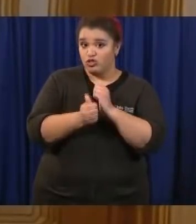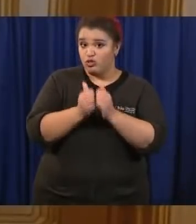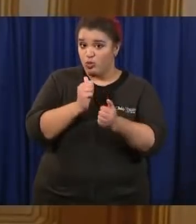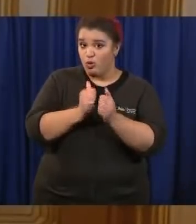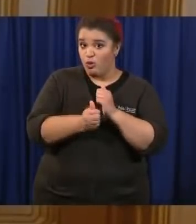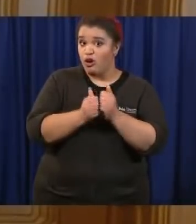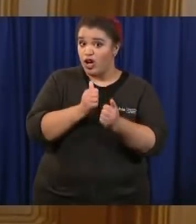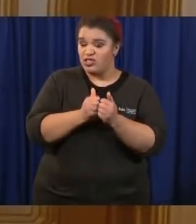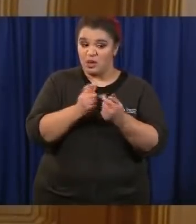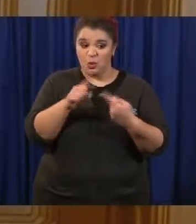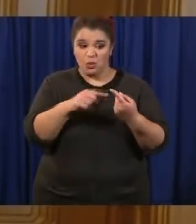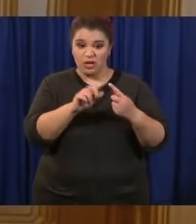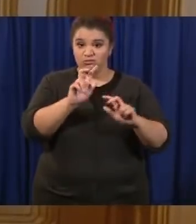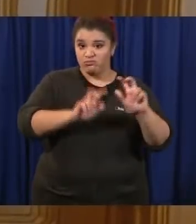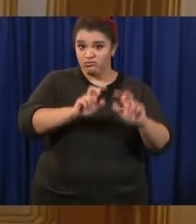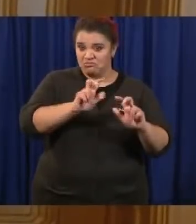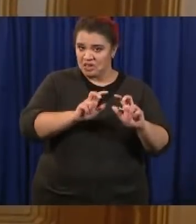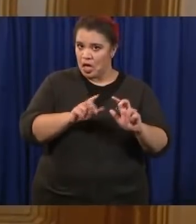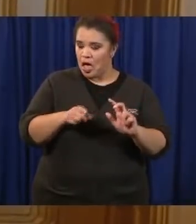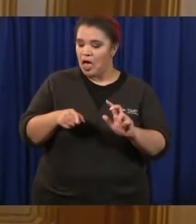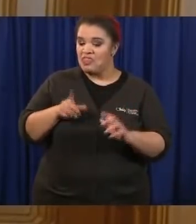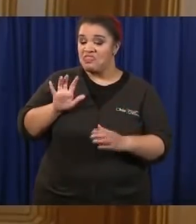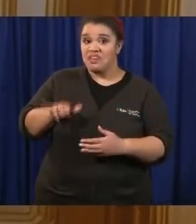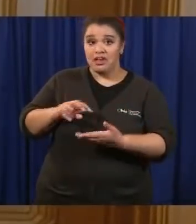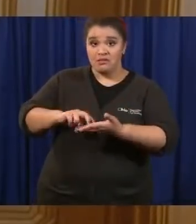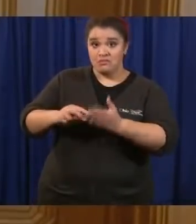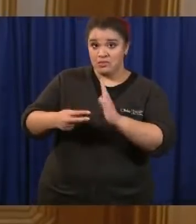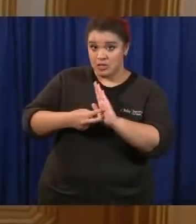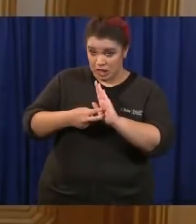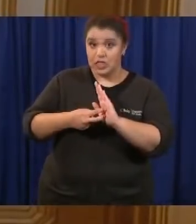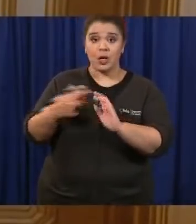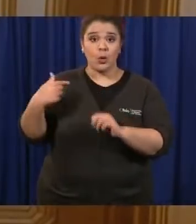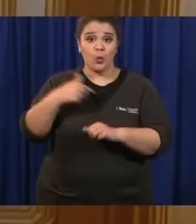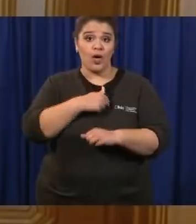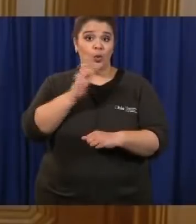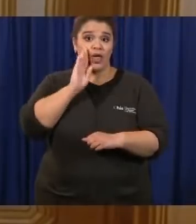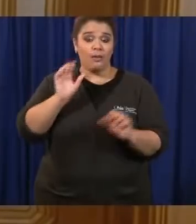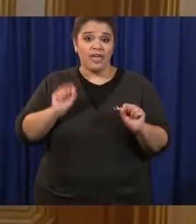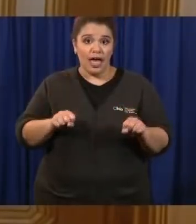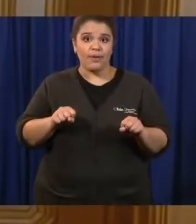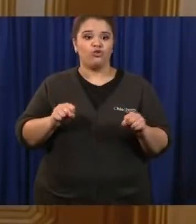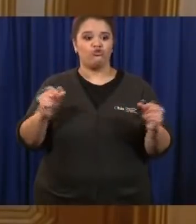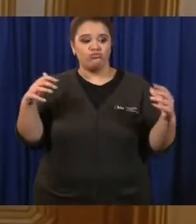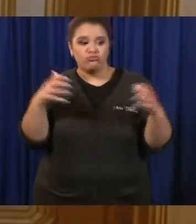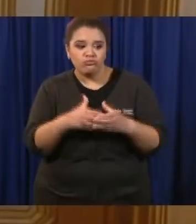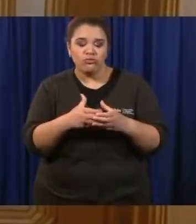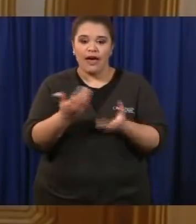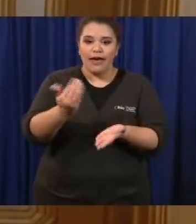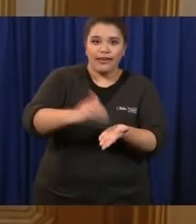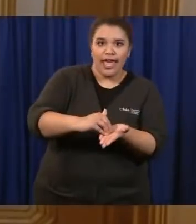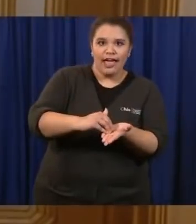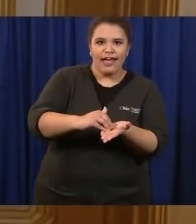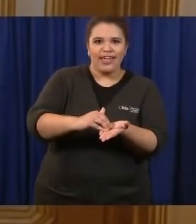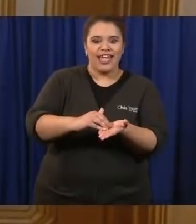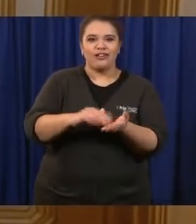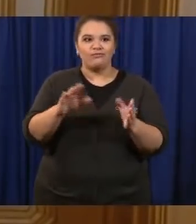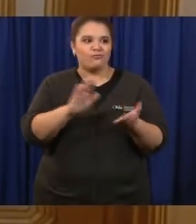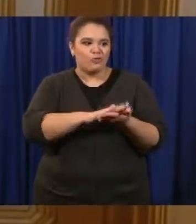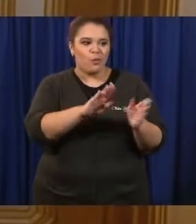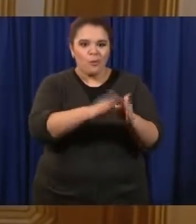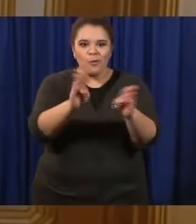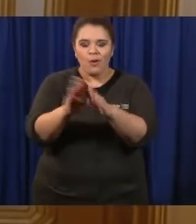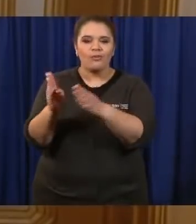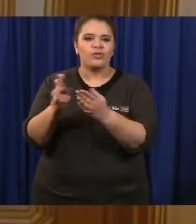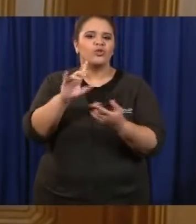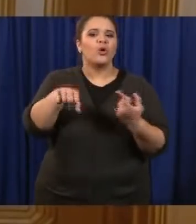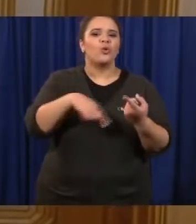that we are that close to reopening? And when will you make a decision on reopening schools for the